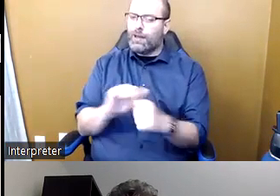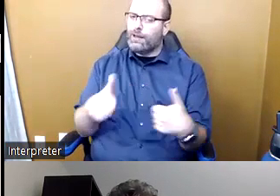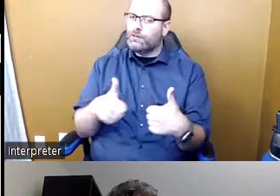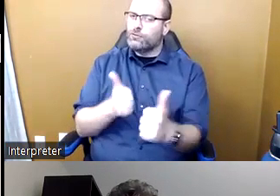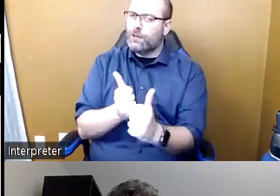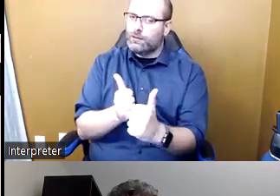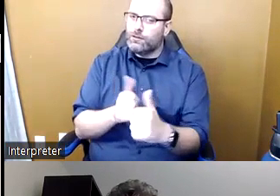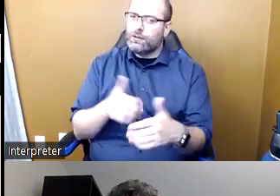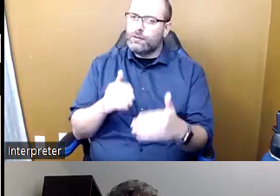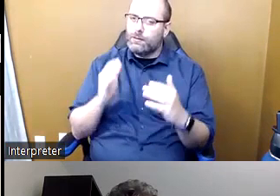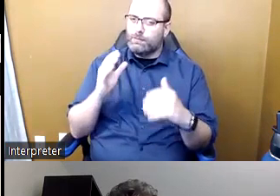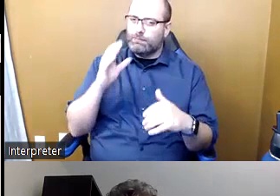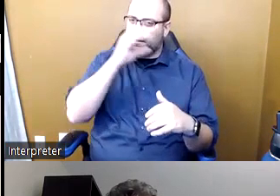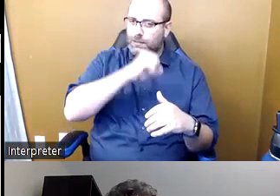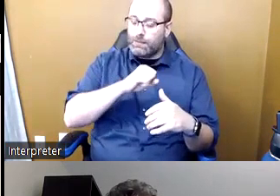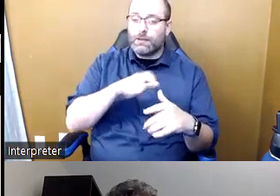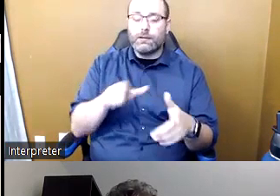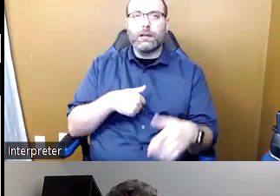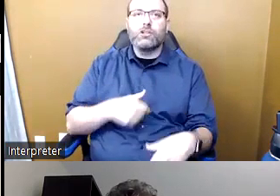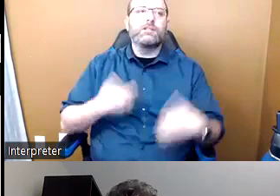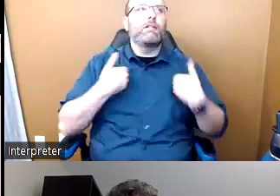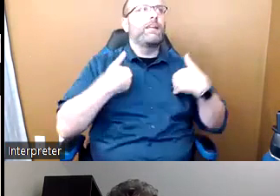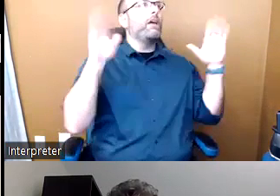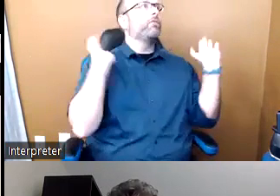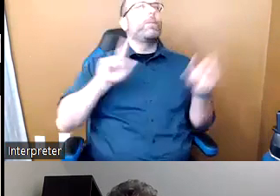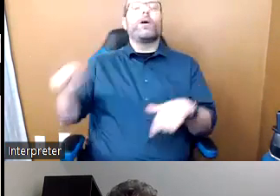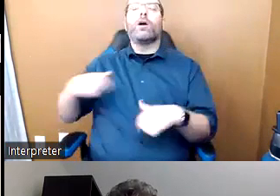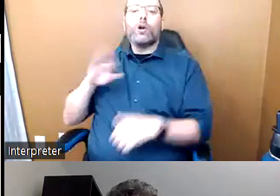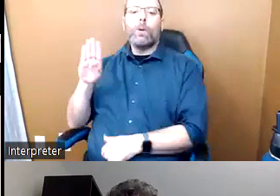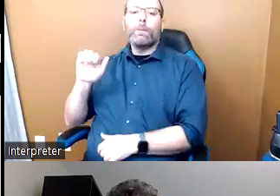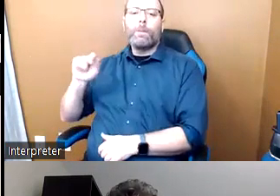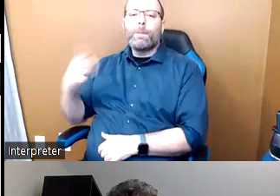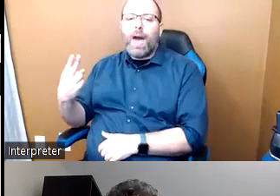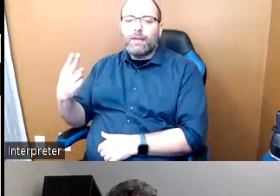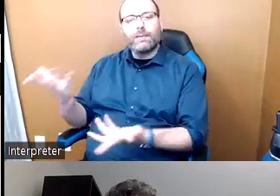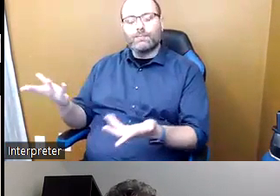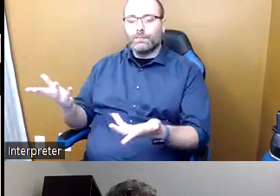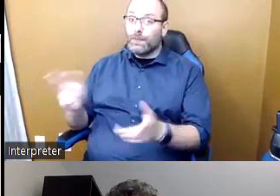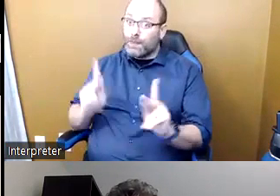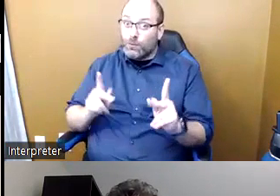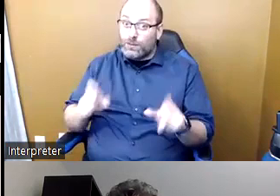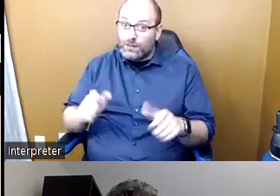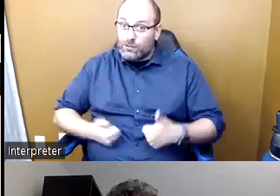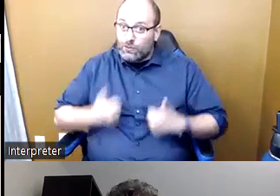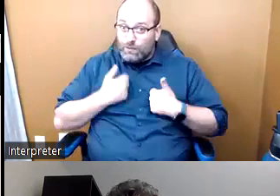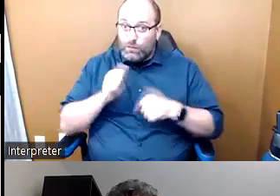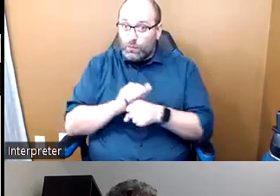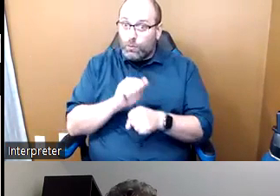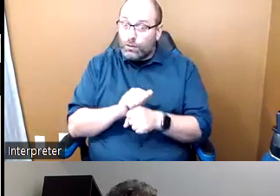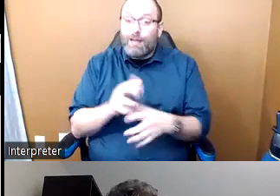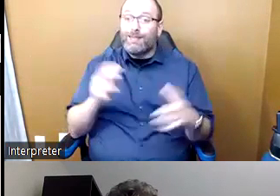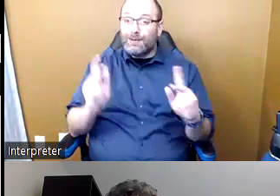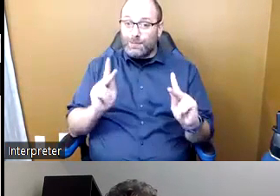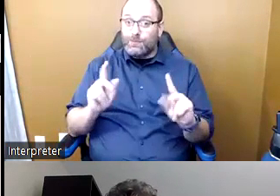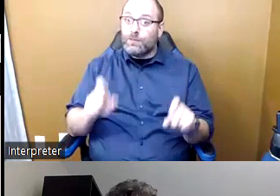like not do anything and go take a bubble bath, because A, for those of us who have to work to survive, that might not be possible. A lot of us have to work a lot in order